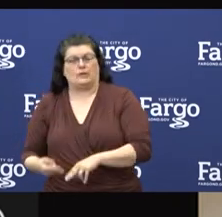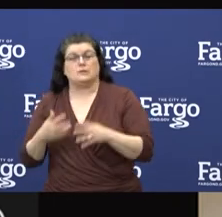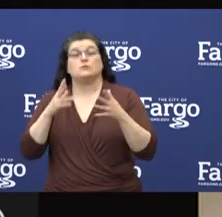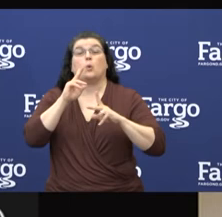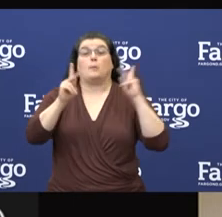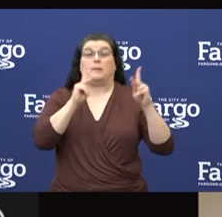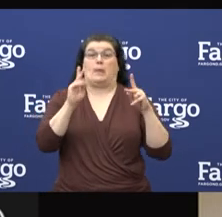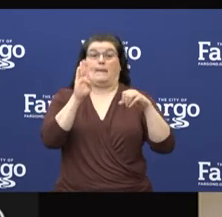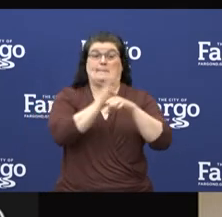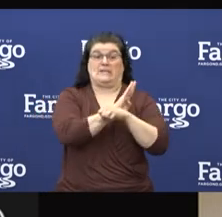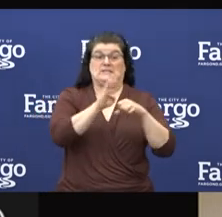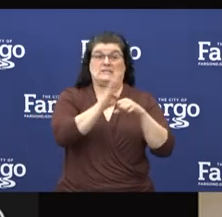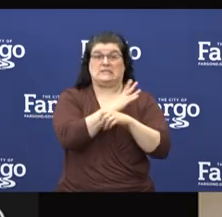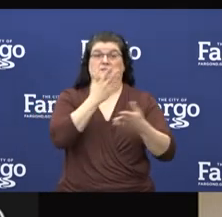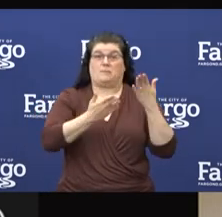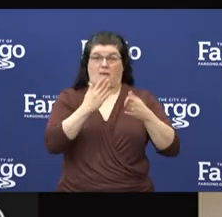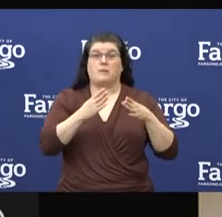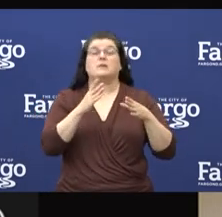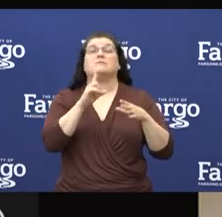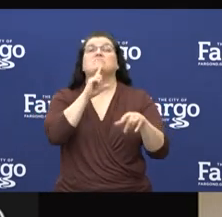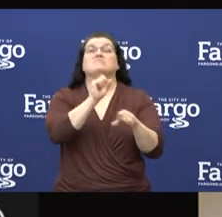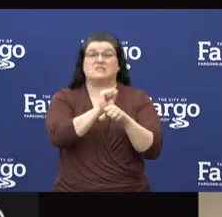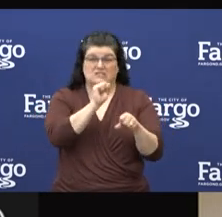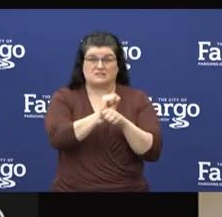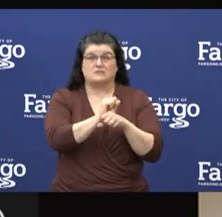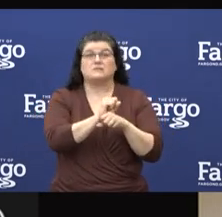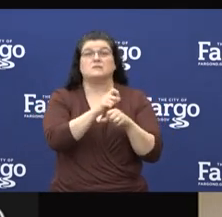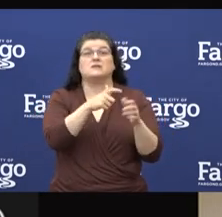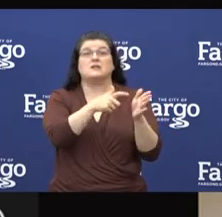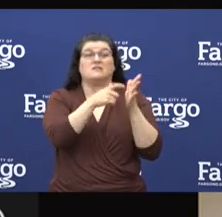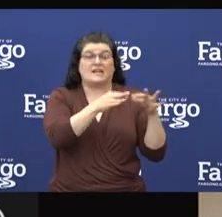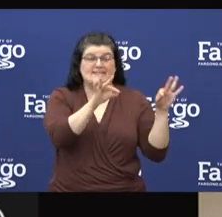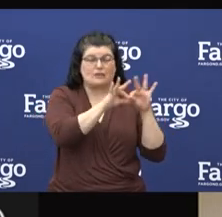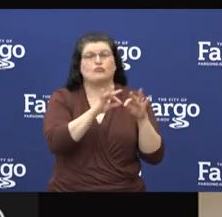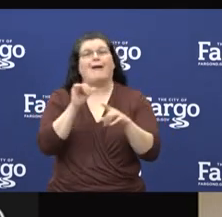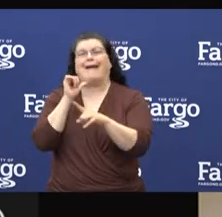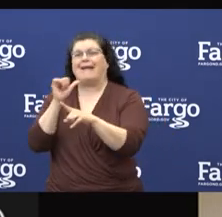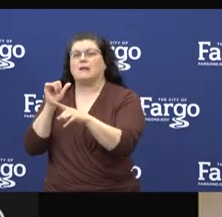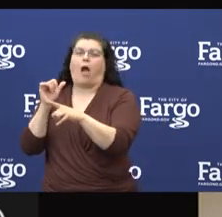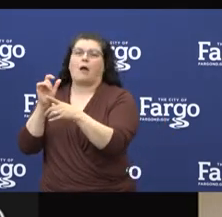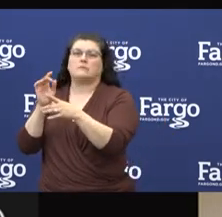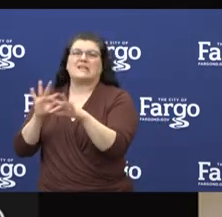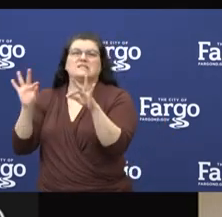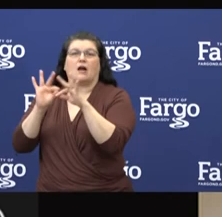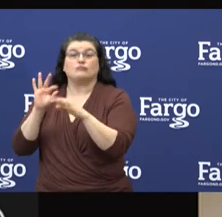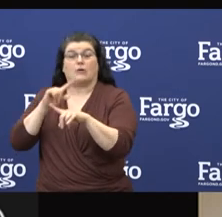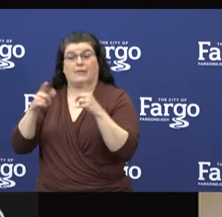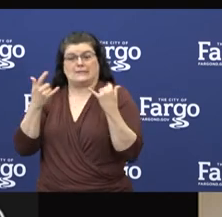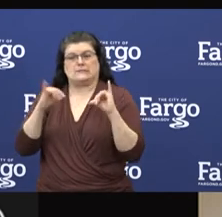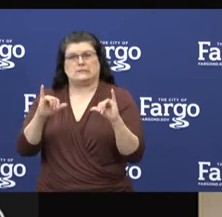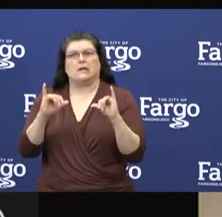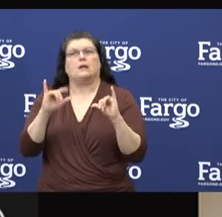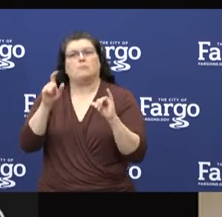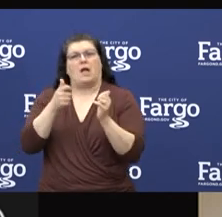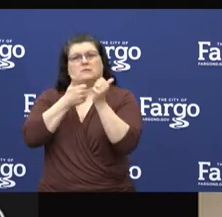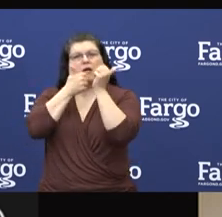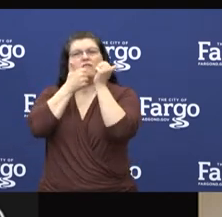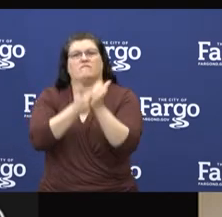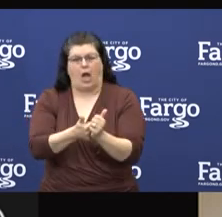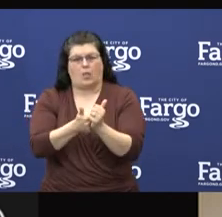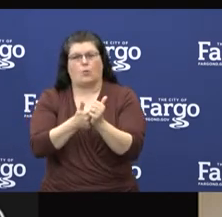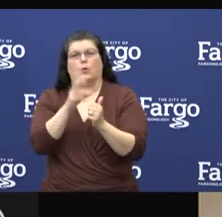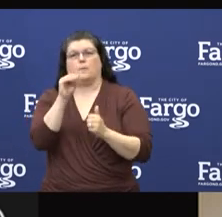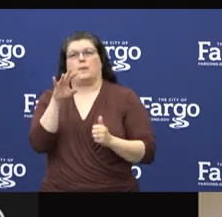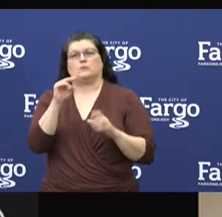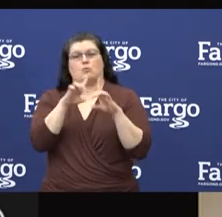businesses can be open, but operating under a preparedness plan that adheres to Minnesota Department of